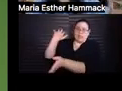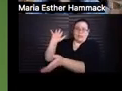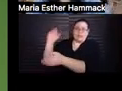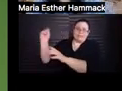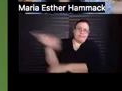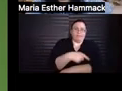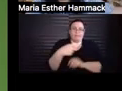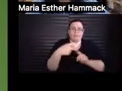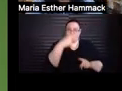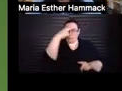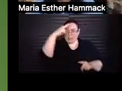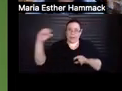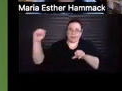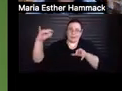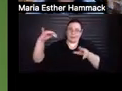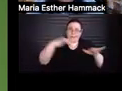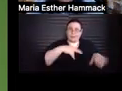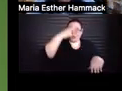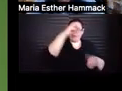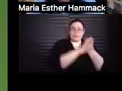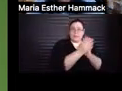Mexico, making their way to Mexico to be free.